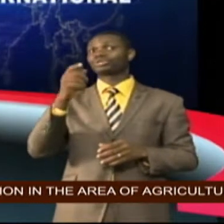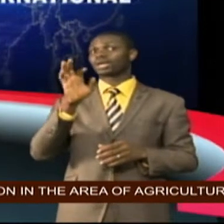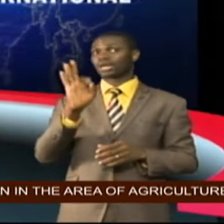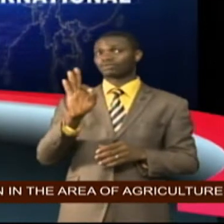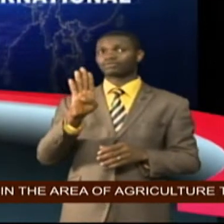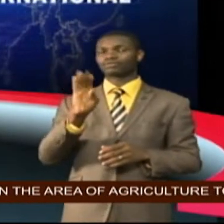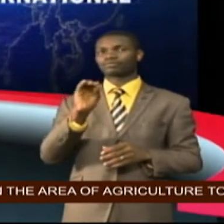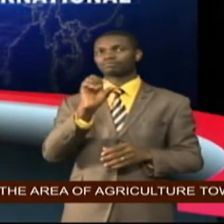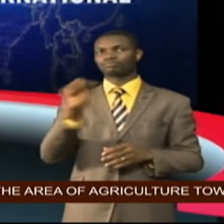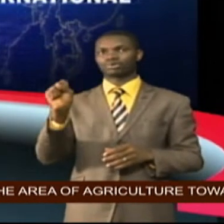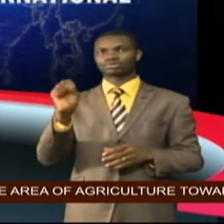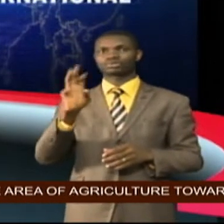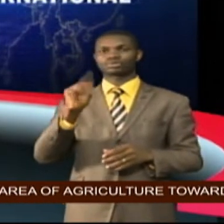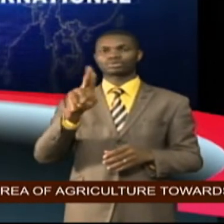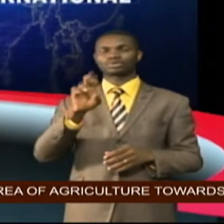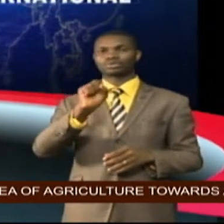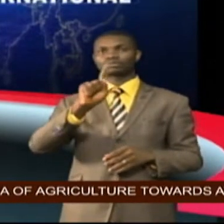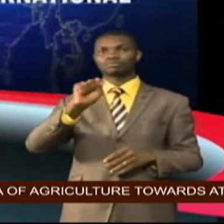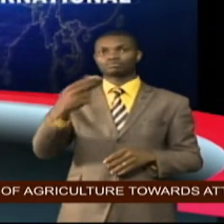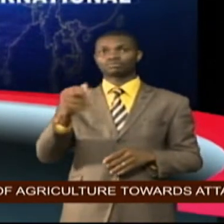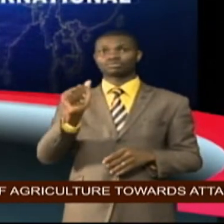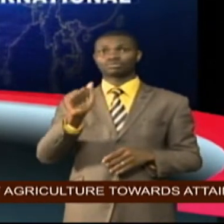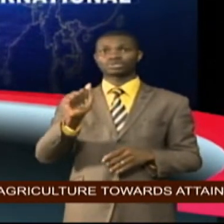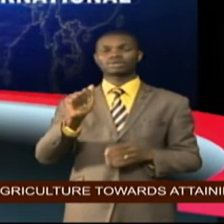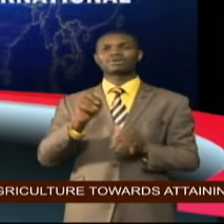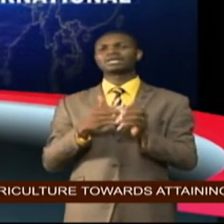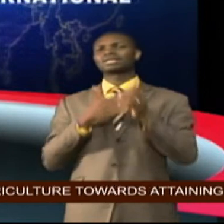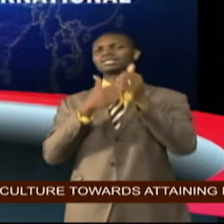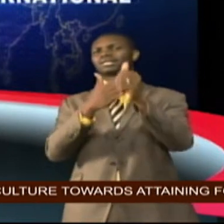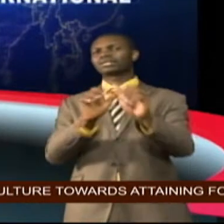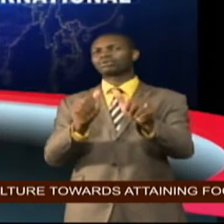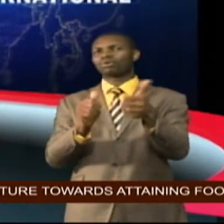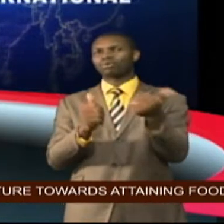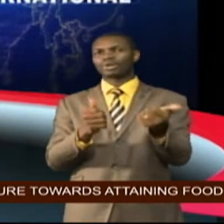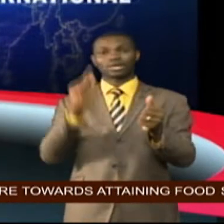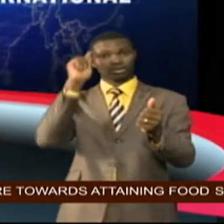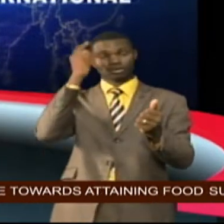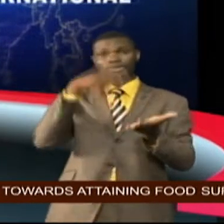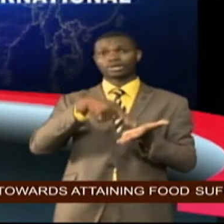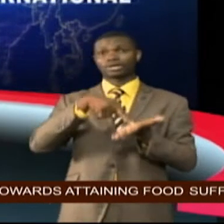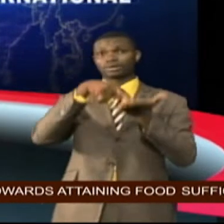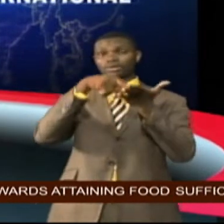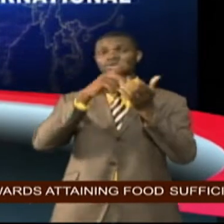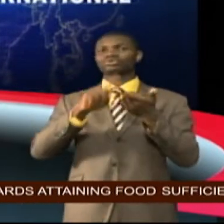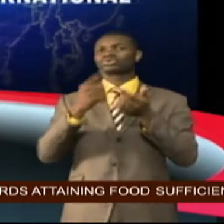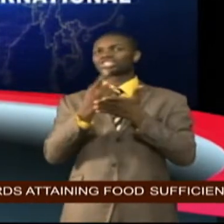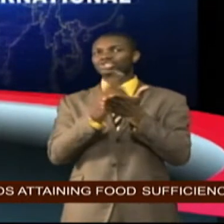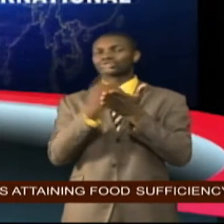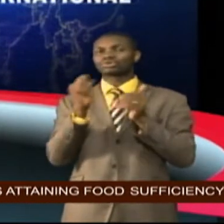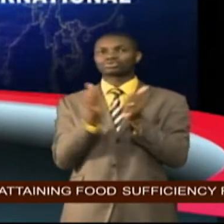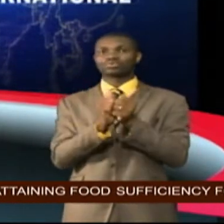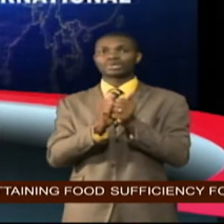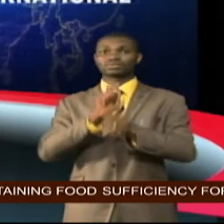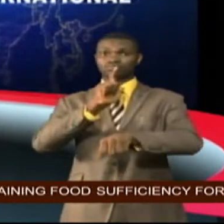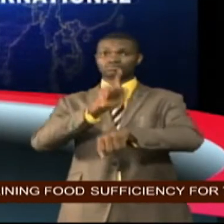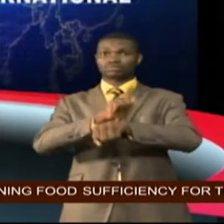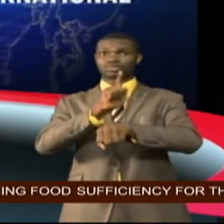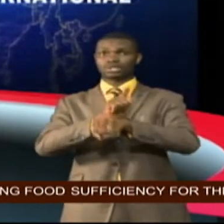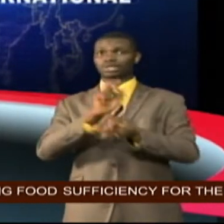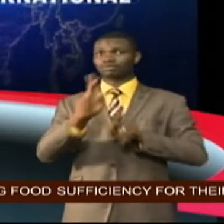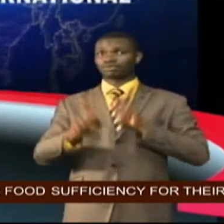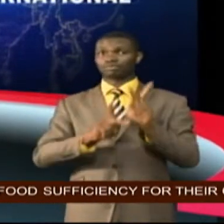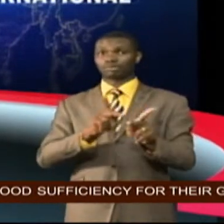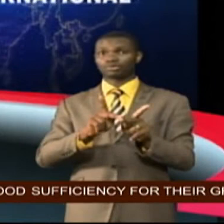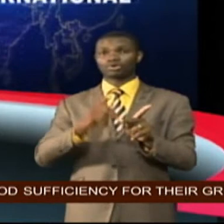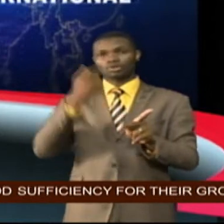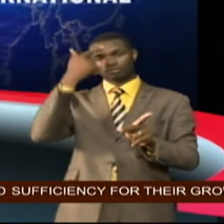Boss Mustafa, is leading other government representatives to dialogue with organized labor over an impending industrial action